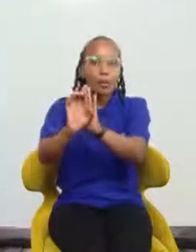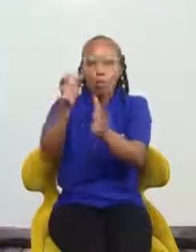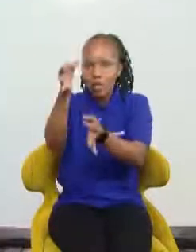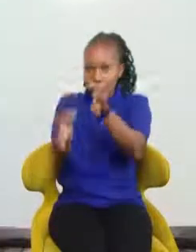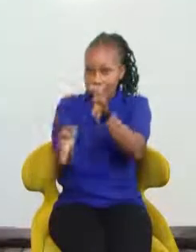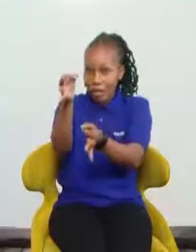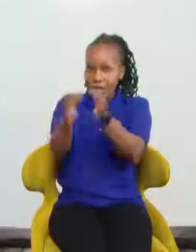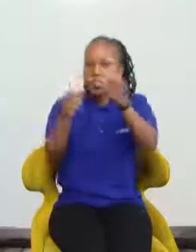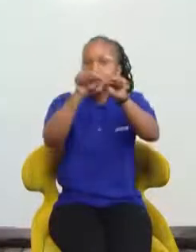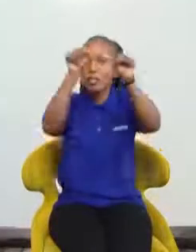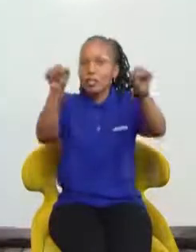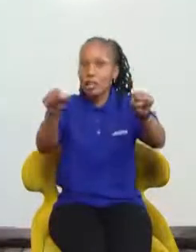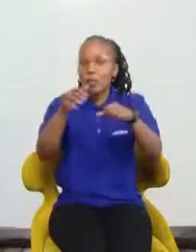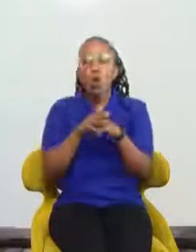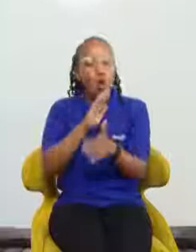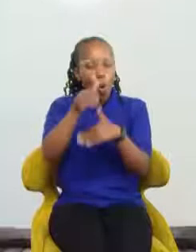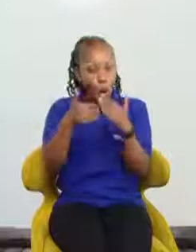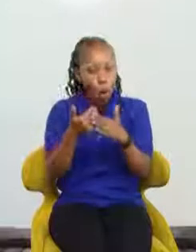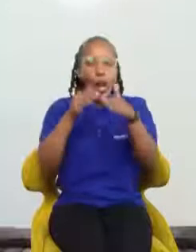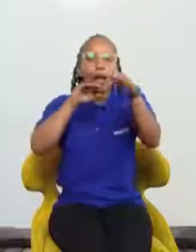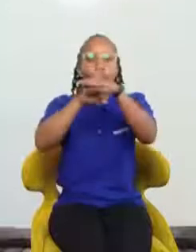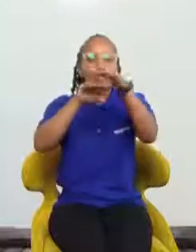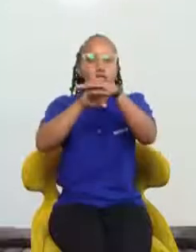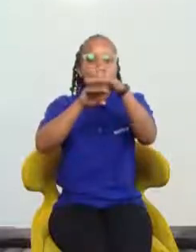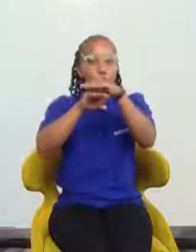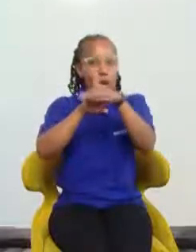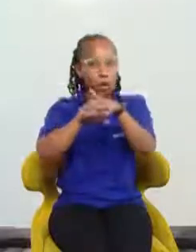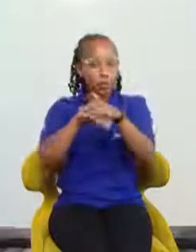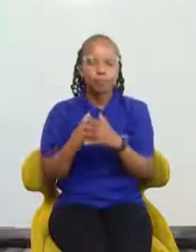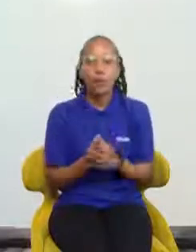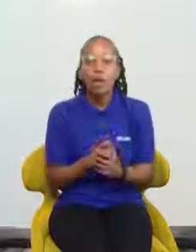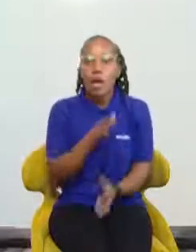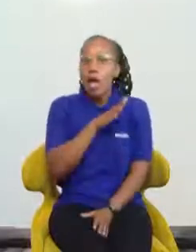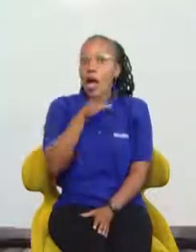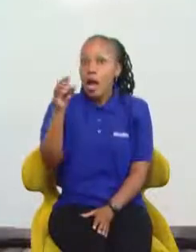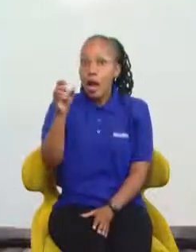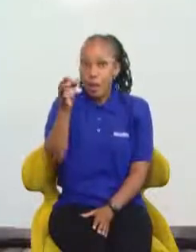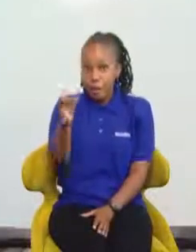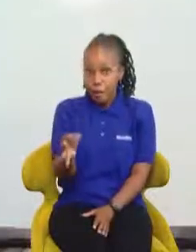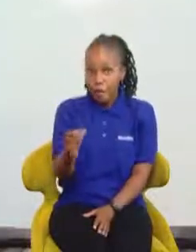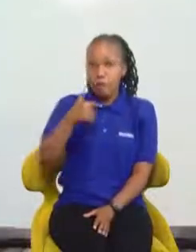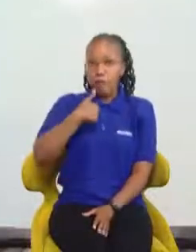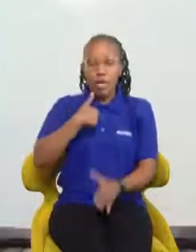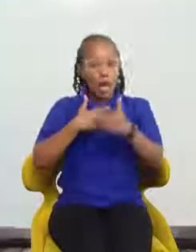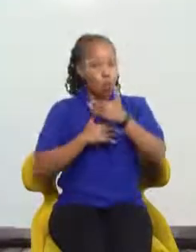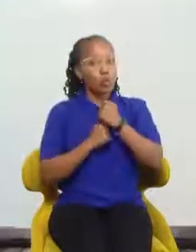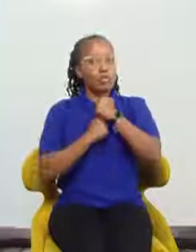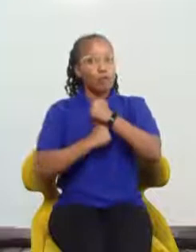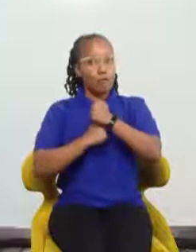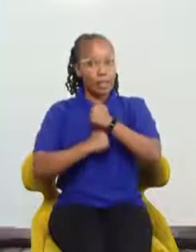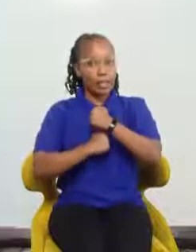system, are accessible. And if I was confident and